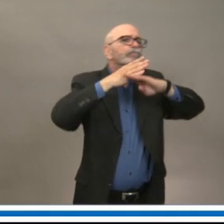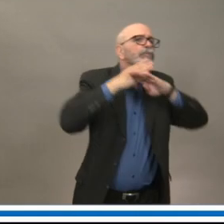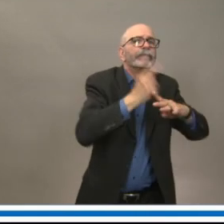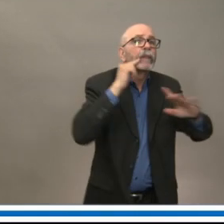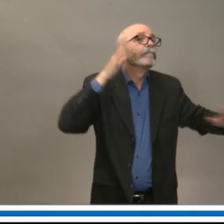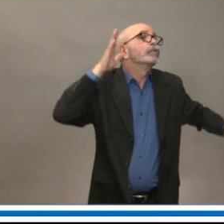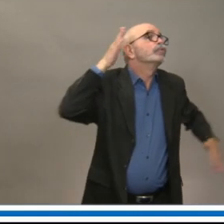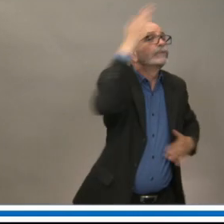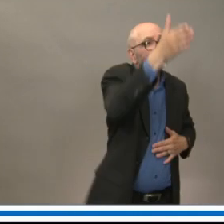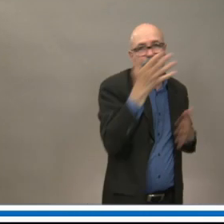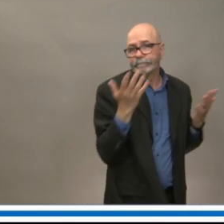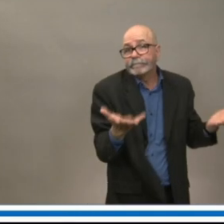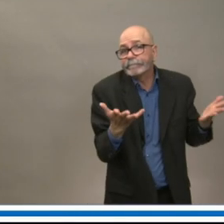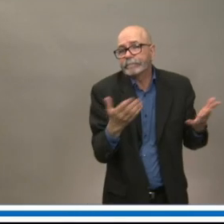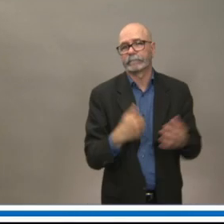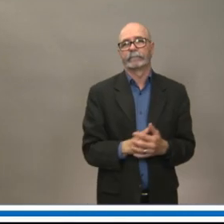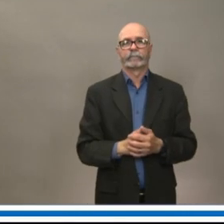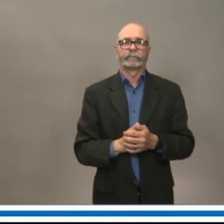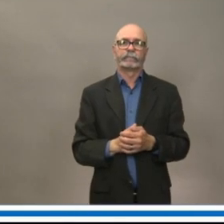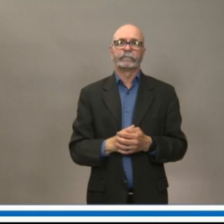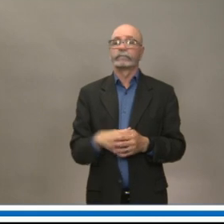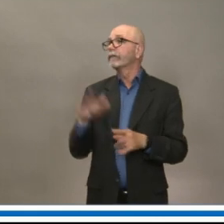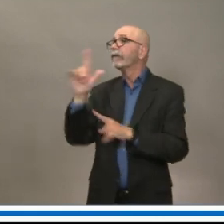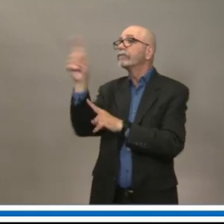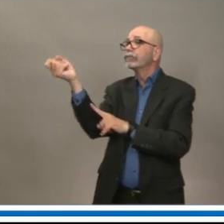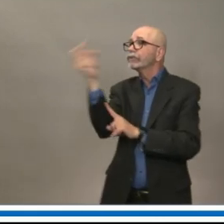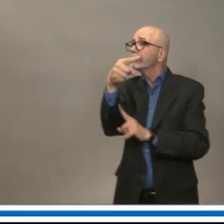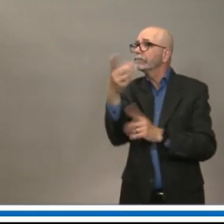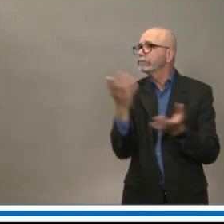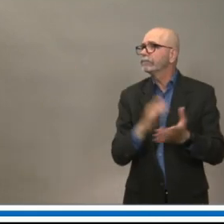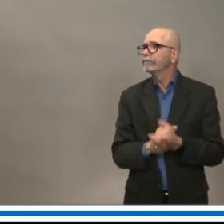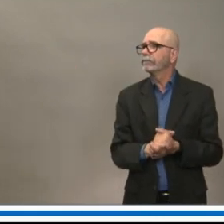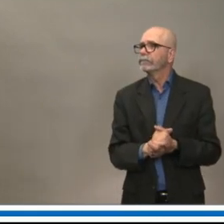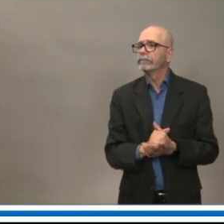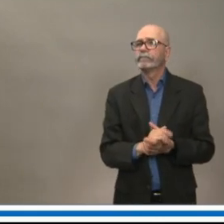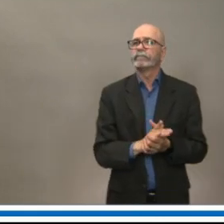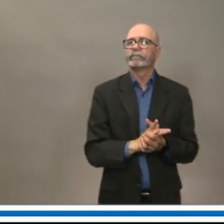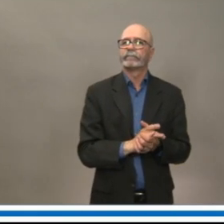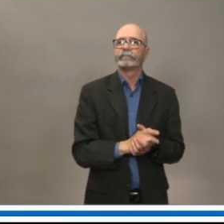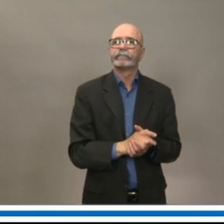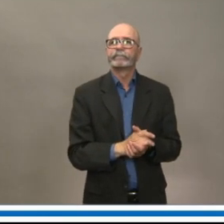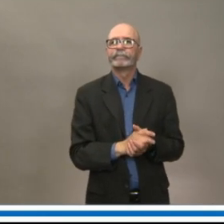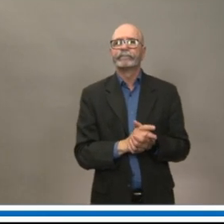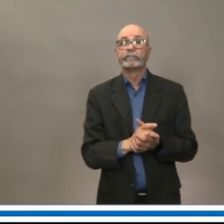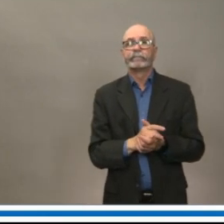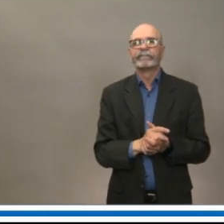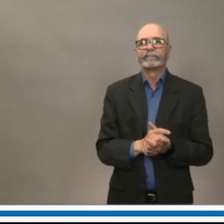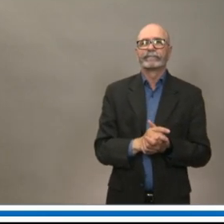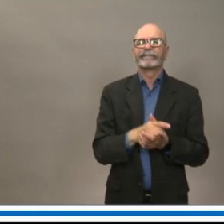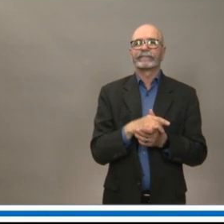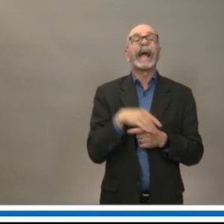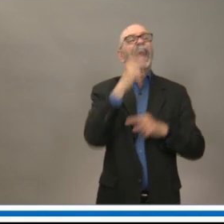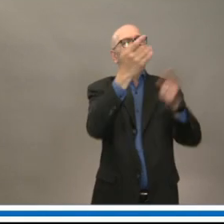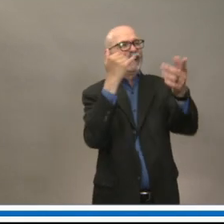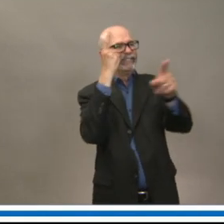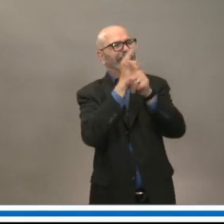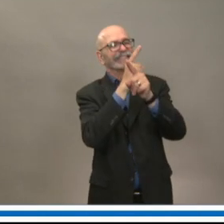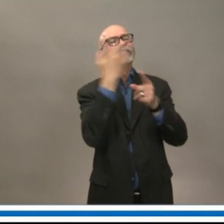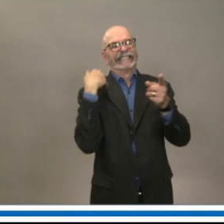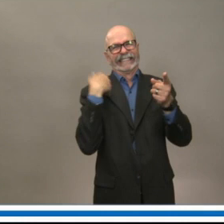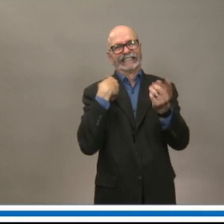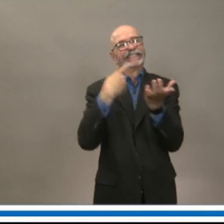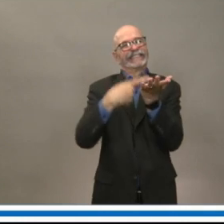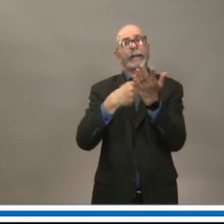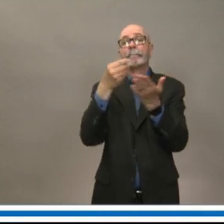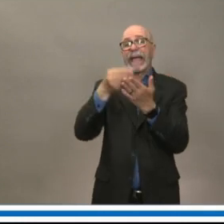a follow-up to the previous reporter's question about the top-up for the workers. How soon do you think you might have an answer on that?